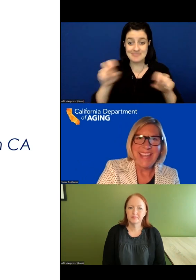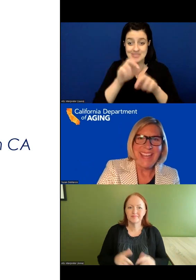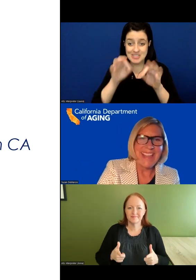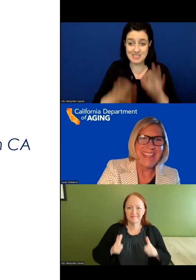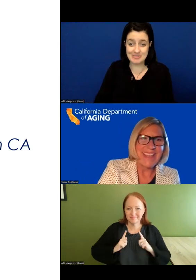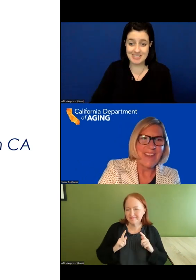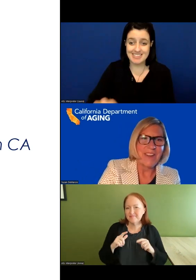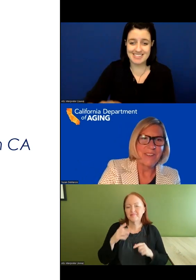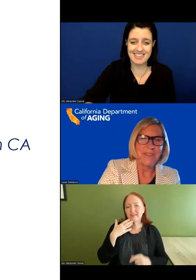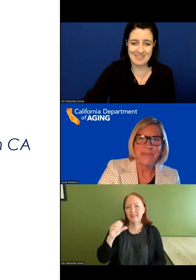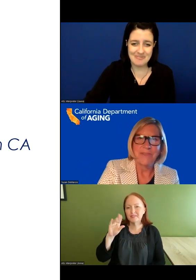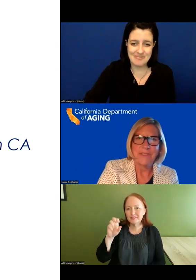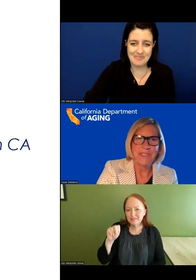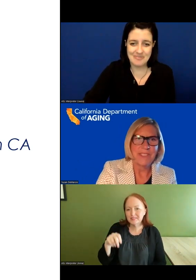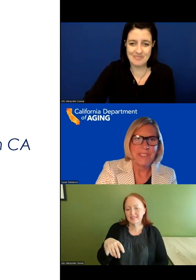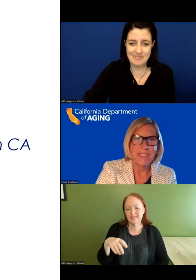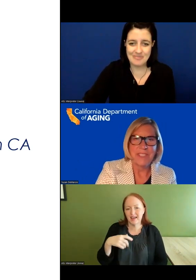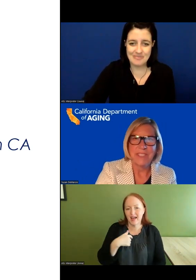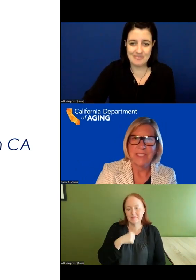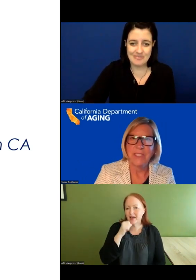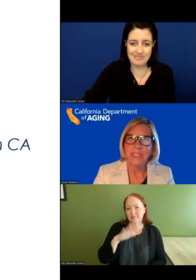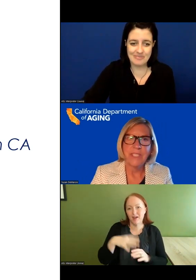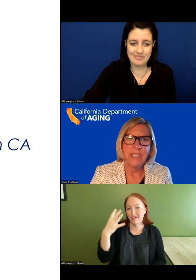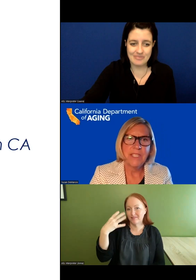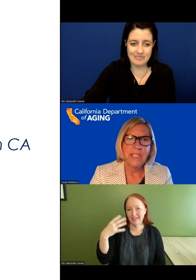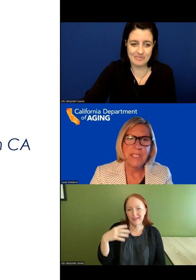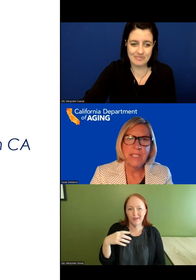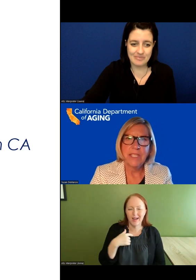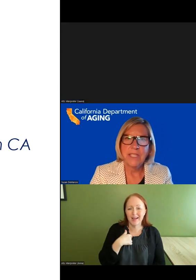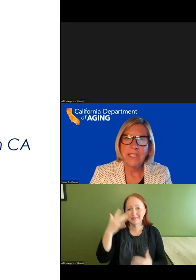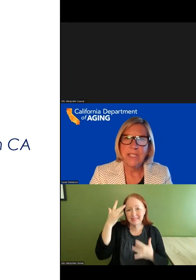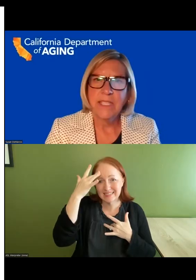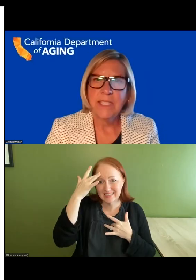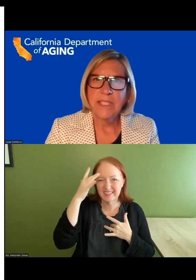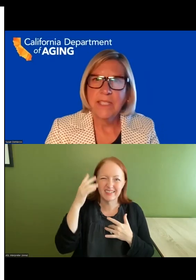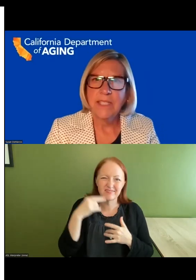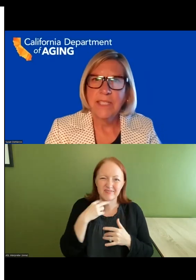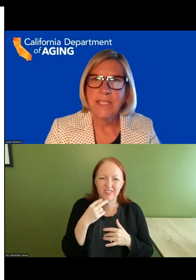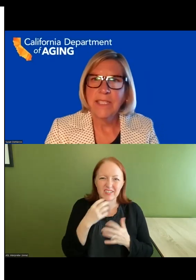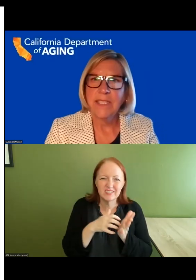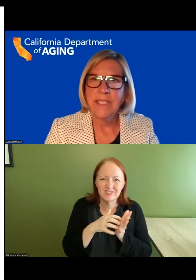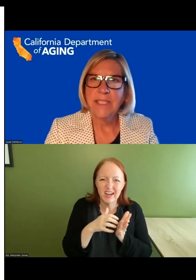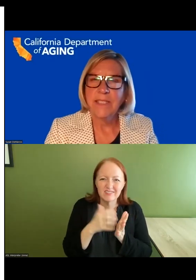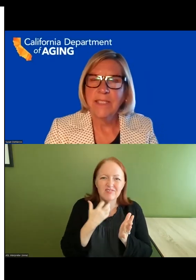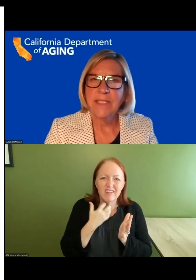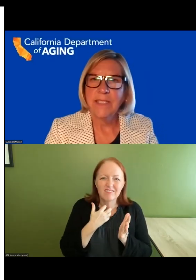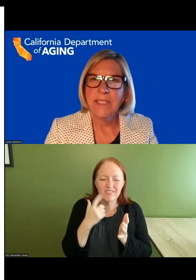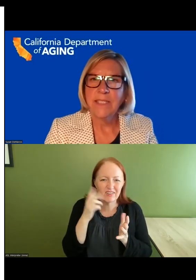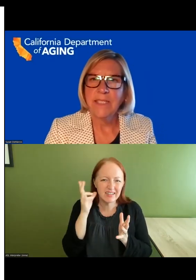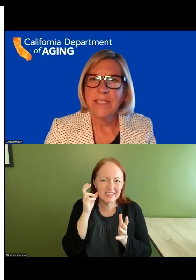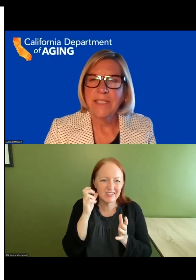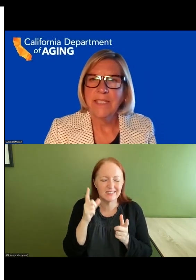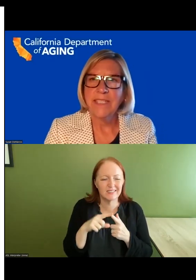thank you so much. Hi there. Apologies, I'm not going to be on video. I'm actually sick. I think you can tell by my voice. So I'm